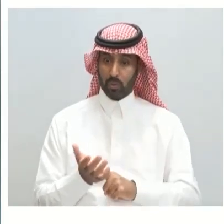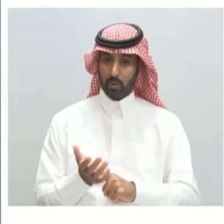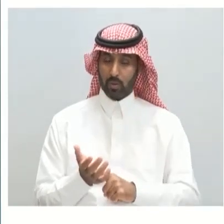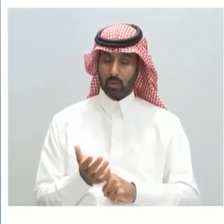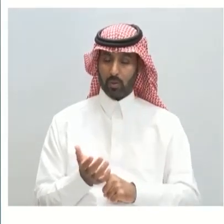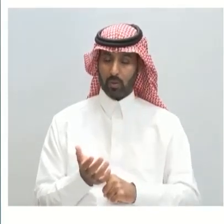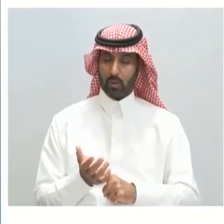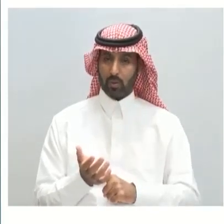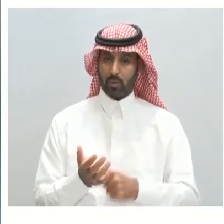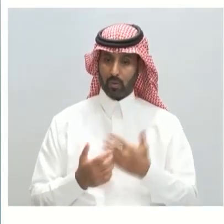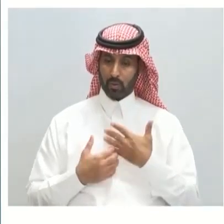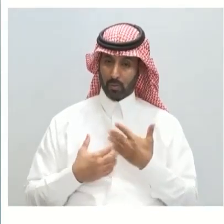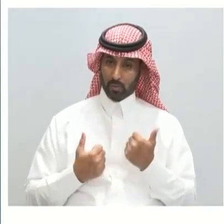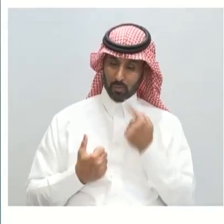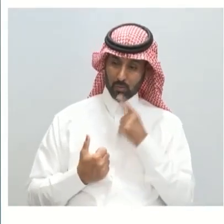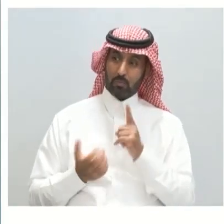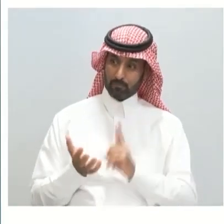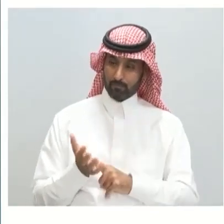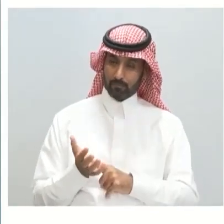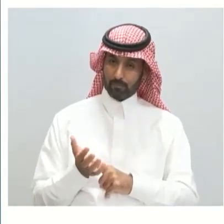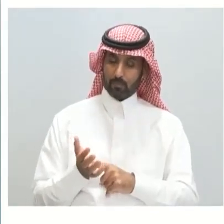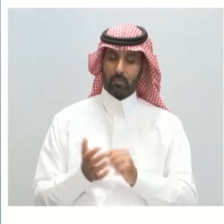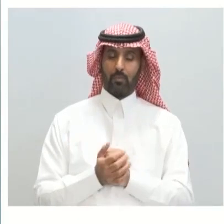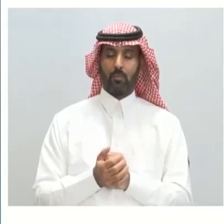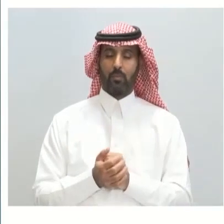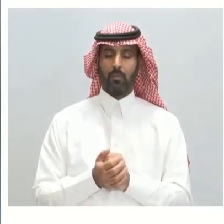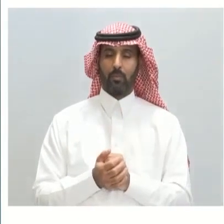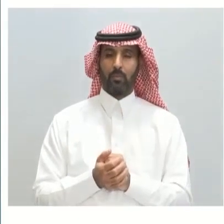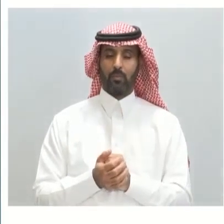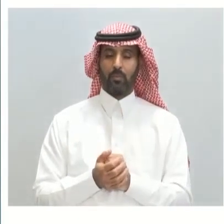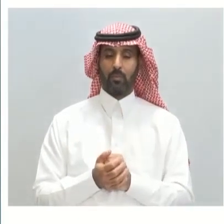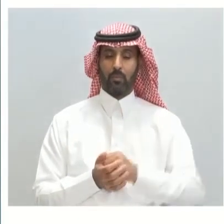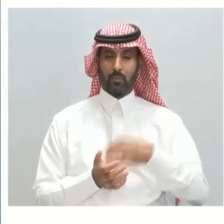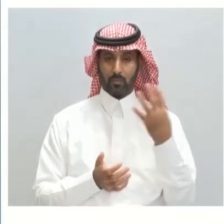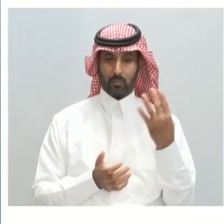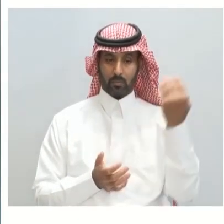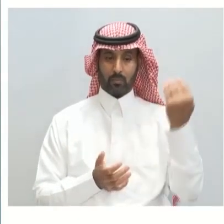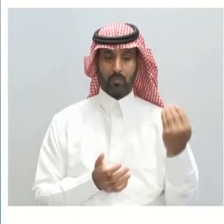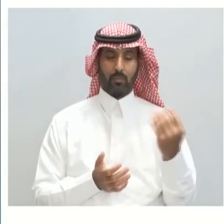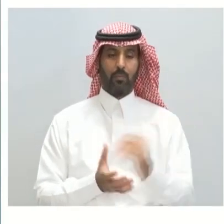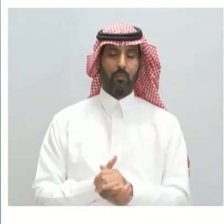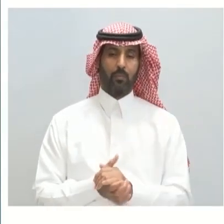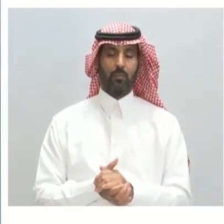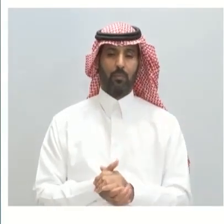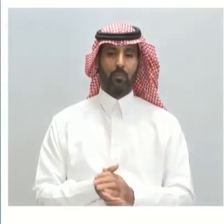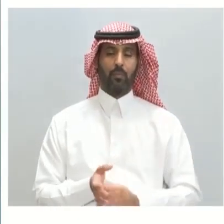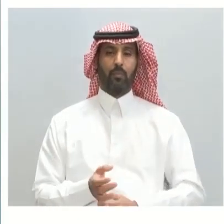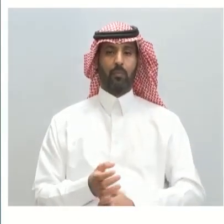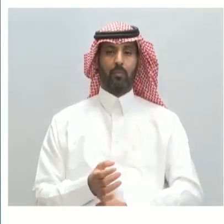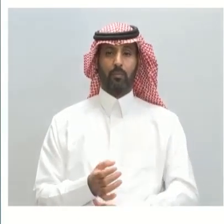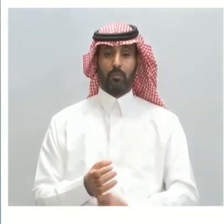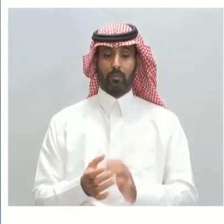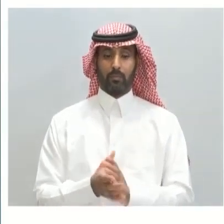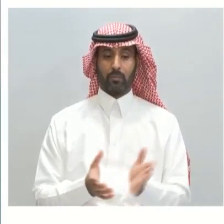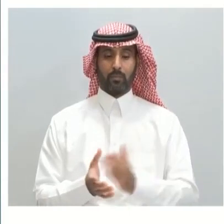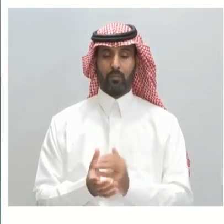You can see the exclamation mark here. It's for enthusiasm. Have we? Indeed. We have been more fortunate than we could ever expect it.